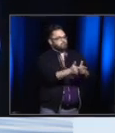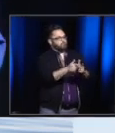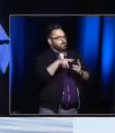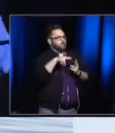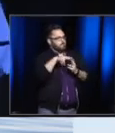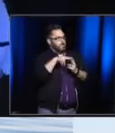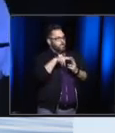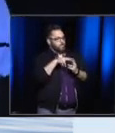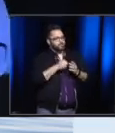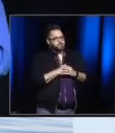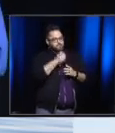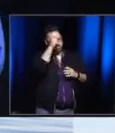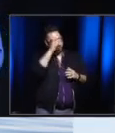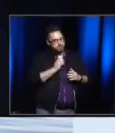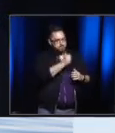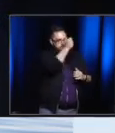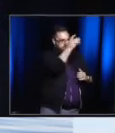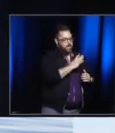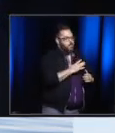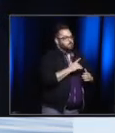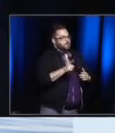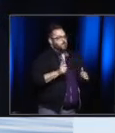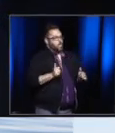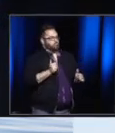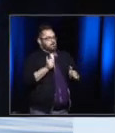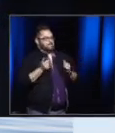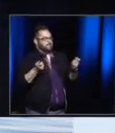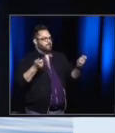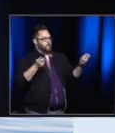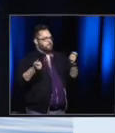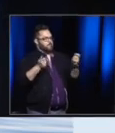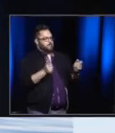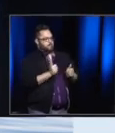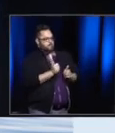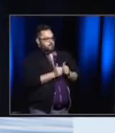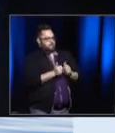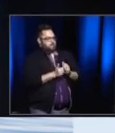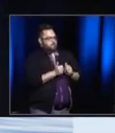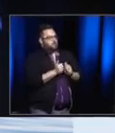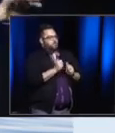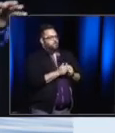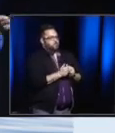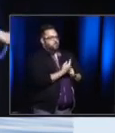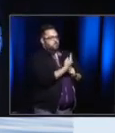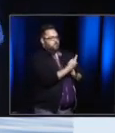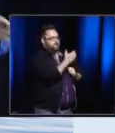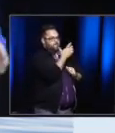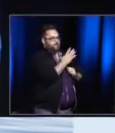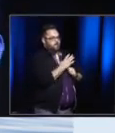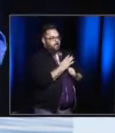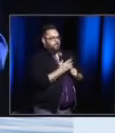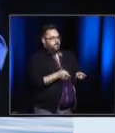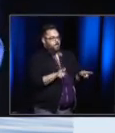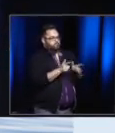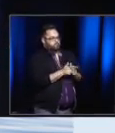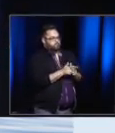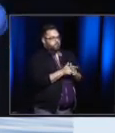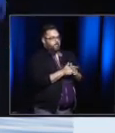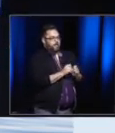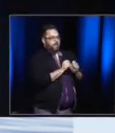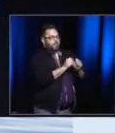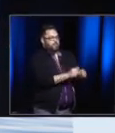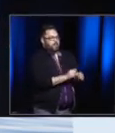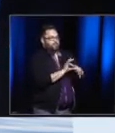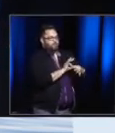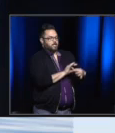these associations is to form aggressively maintained consortships with individual females that can last from minutes to weeks. In fact,